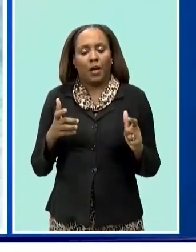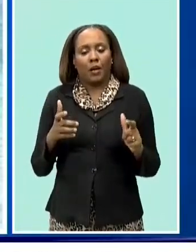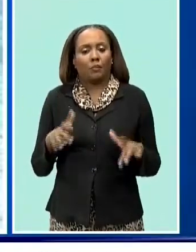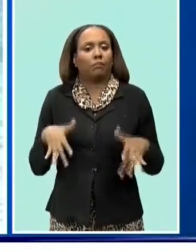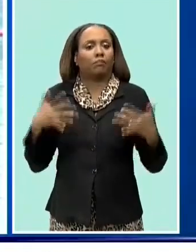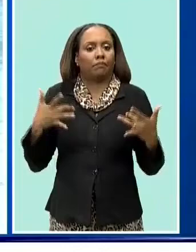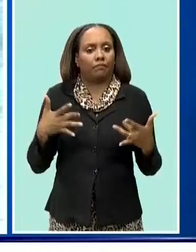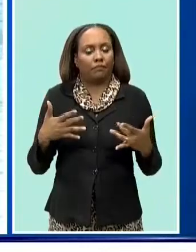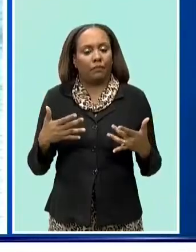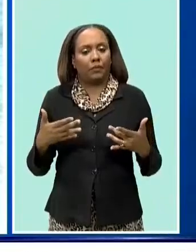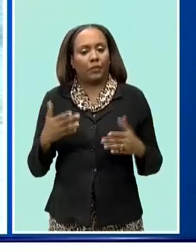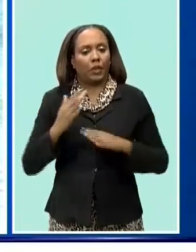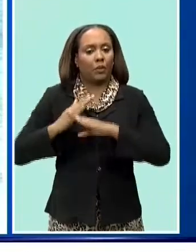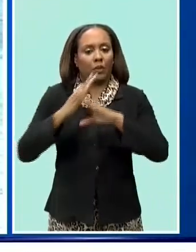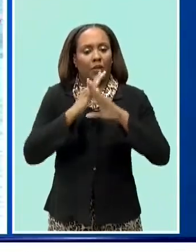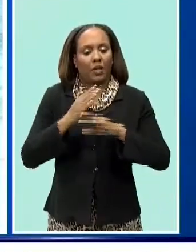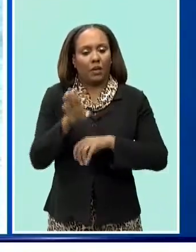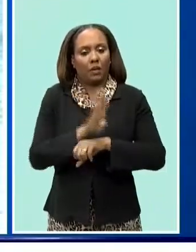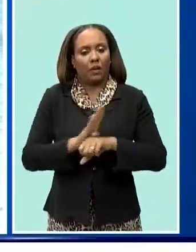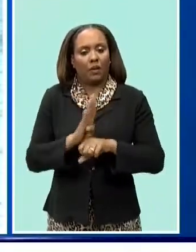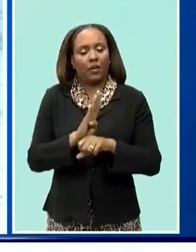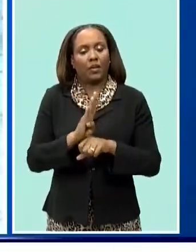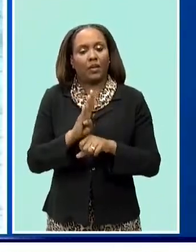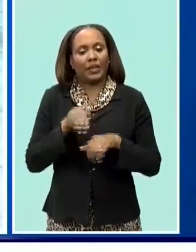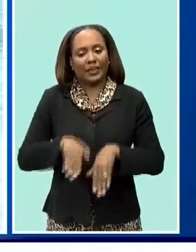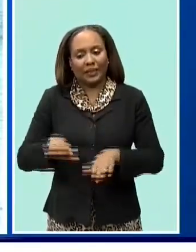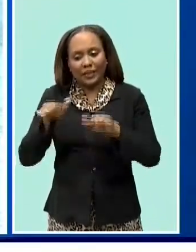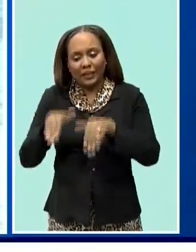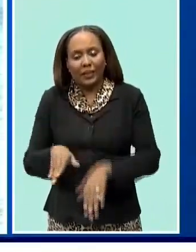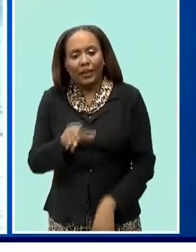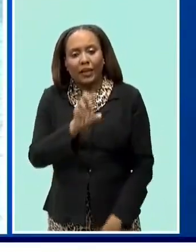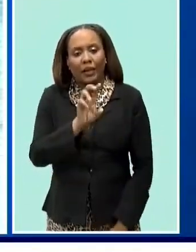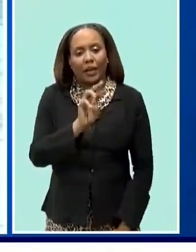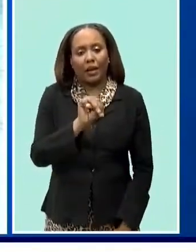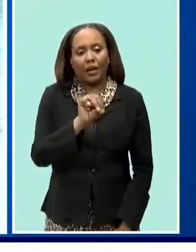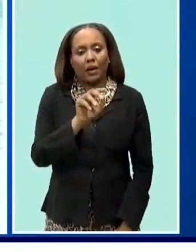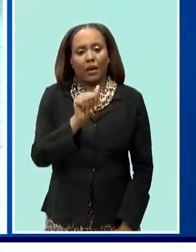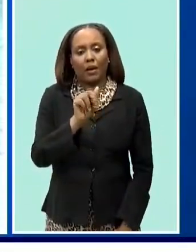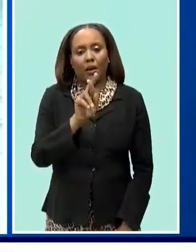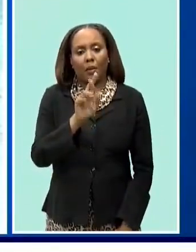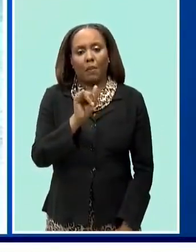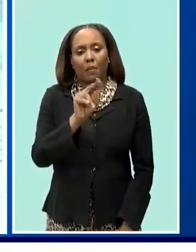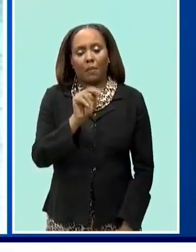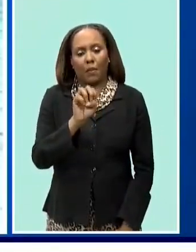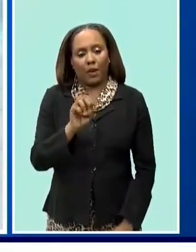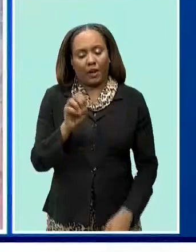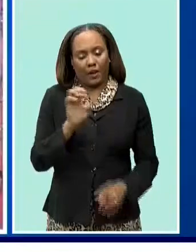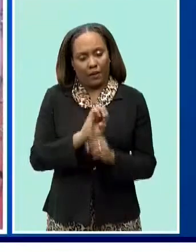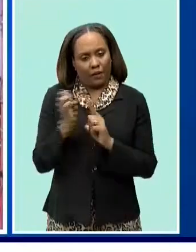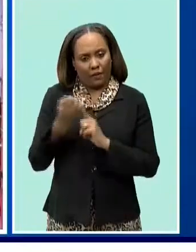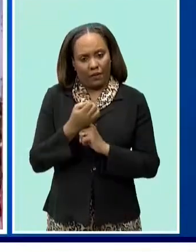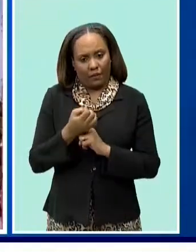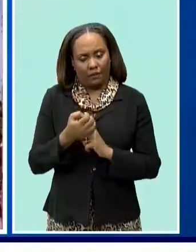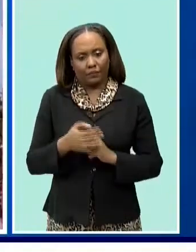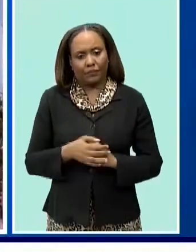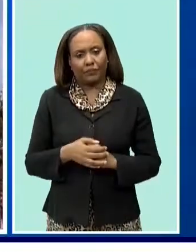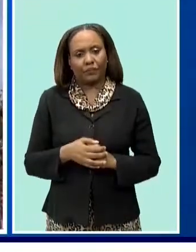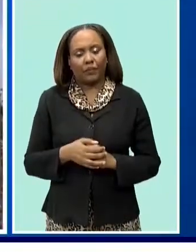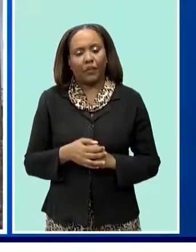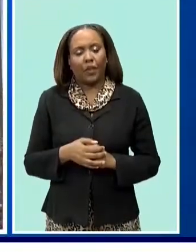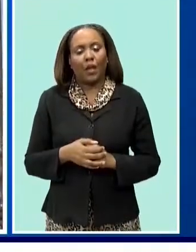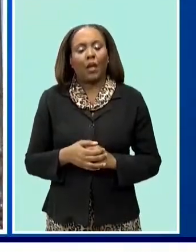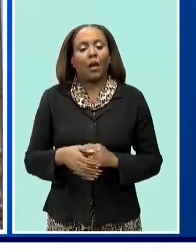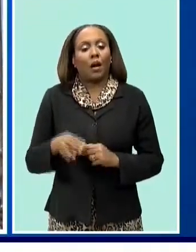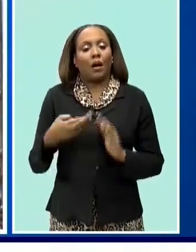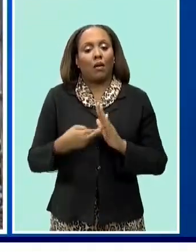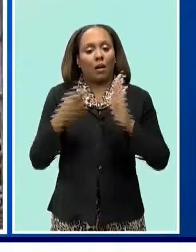protect Barbados's marine environment. The establishment of a National Conservation Fund is another. Permanent Secretary in the